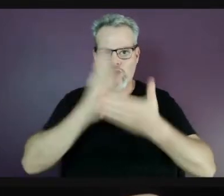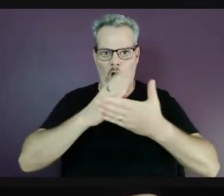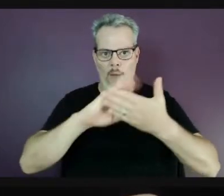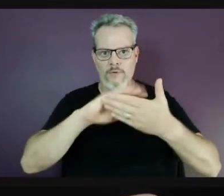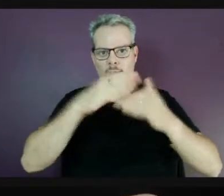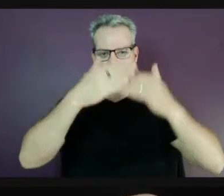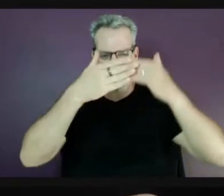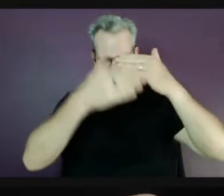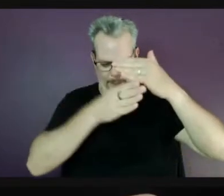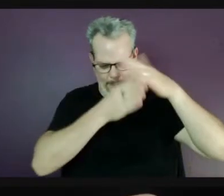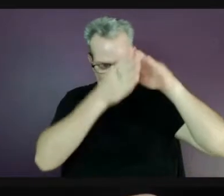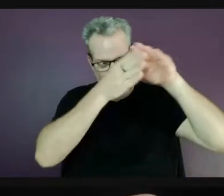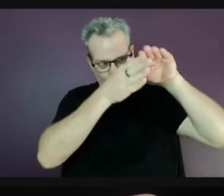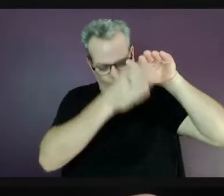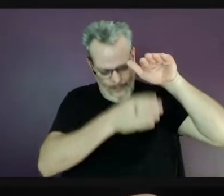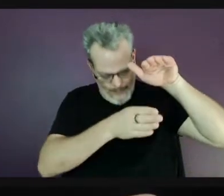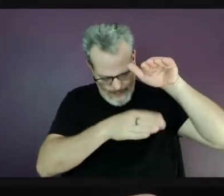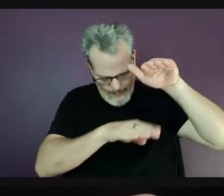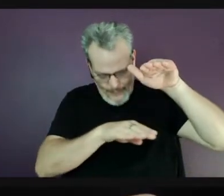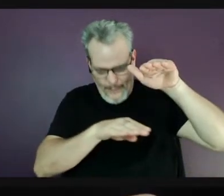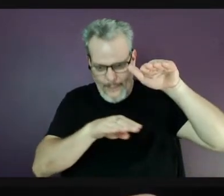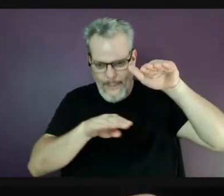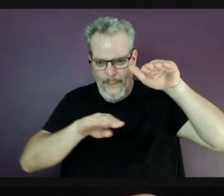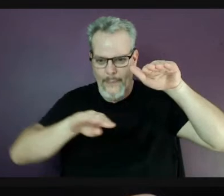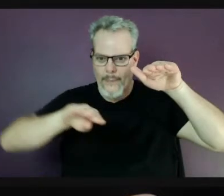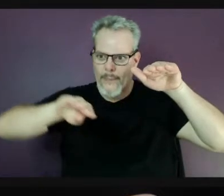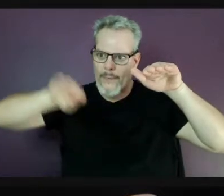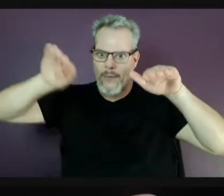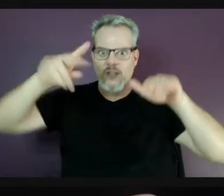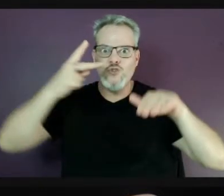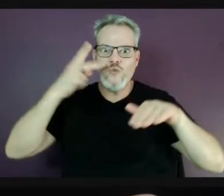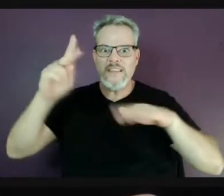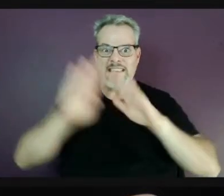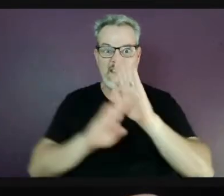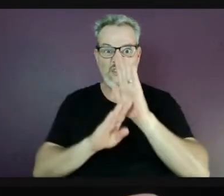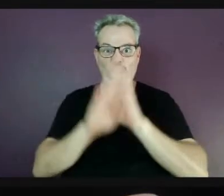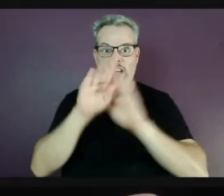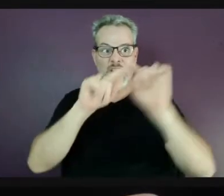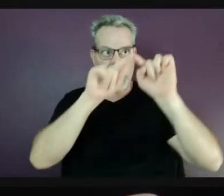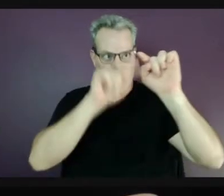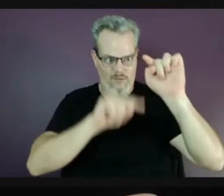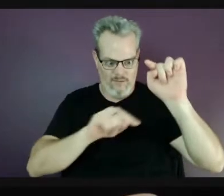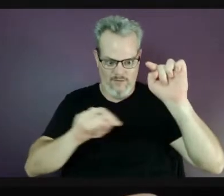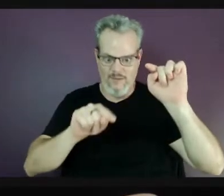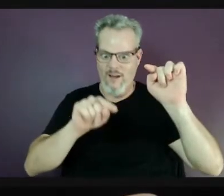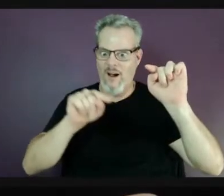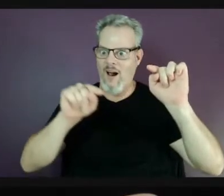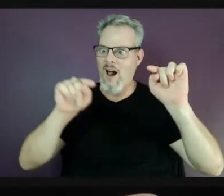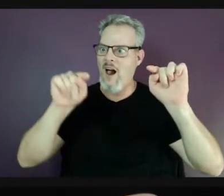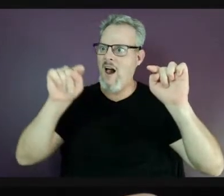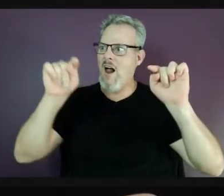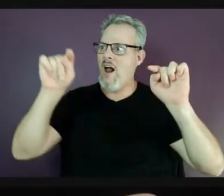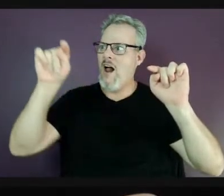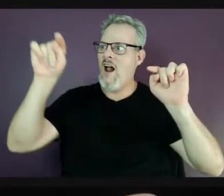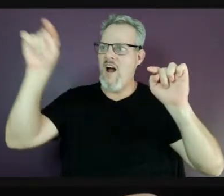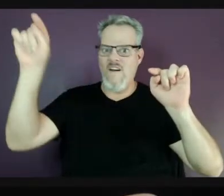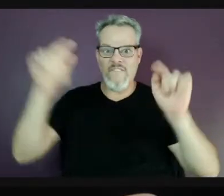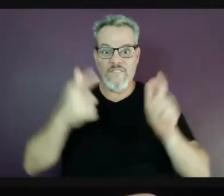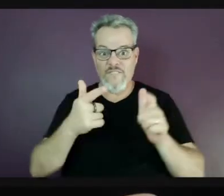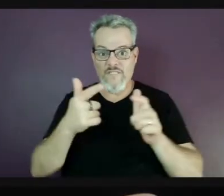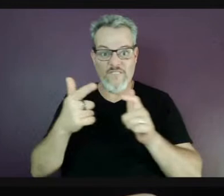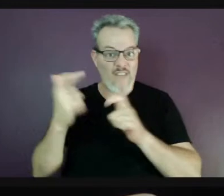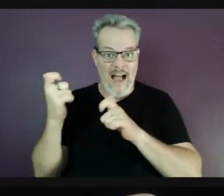point out here is look at this. Look at the slope of this. This is rising faster following